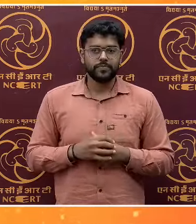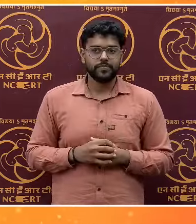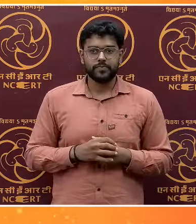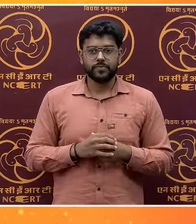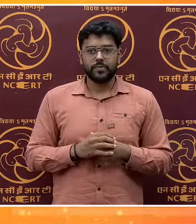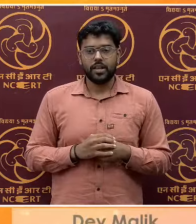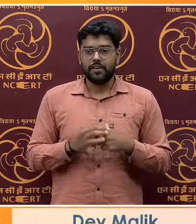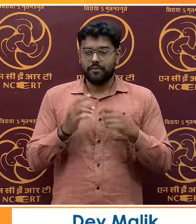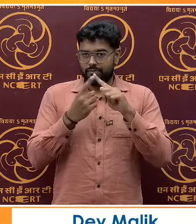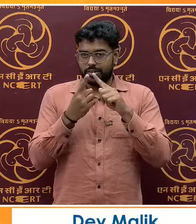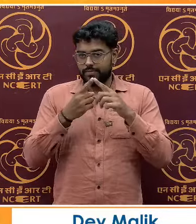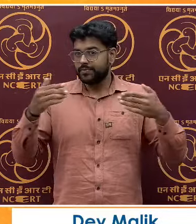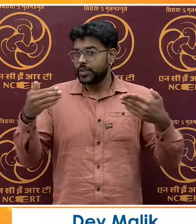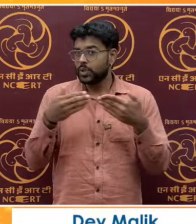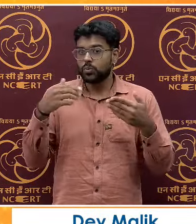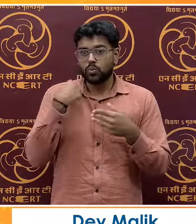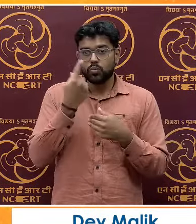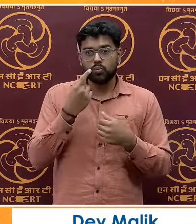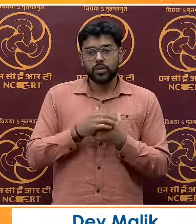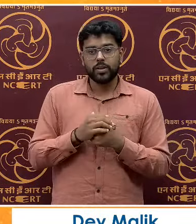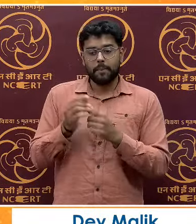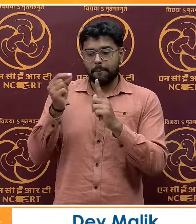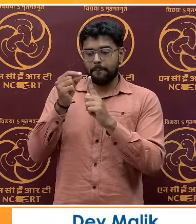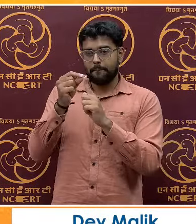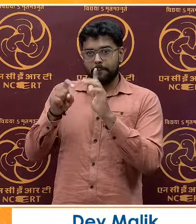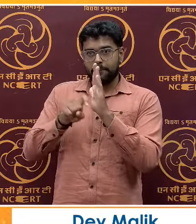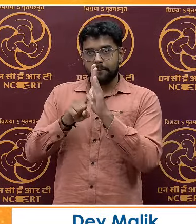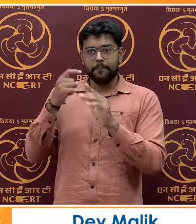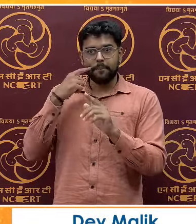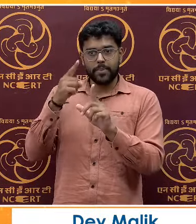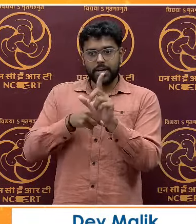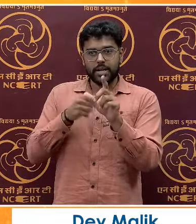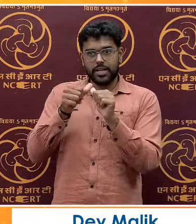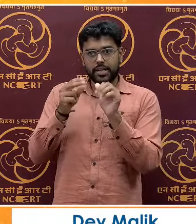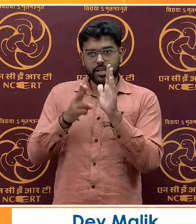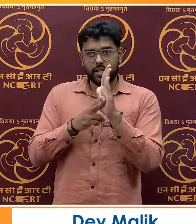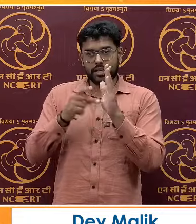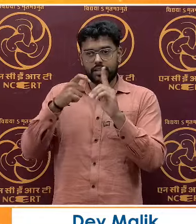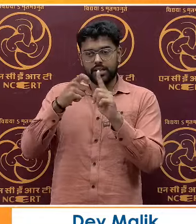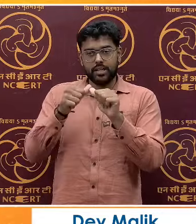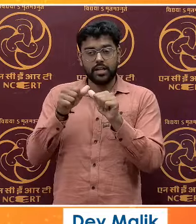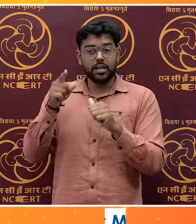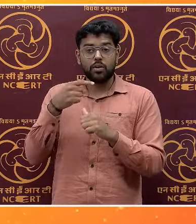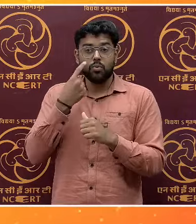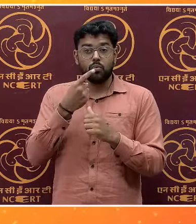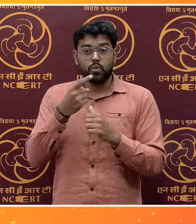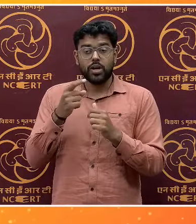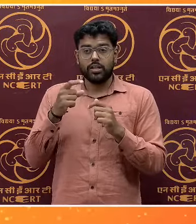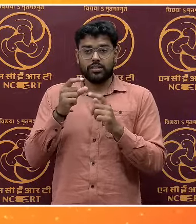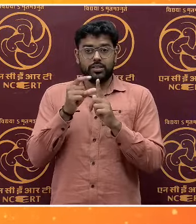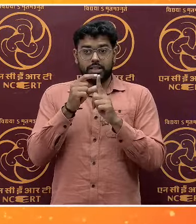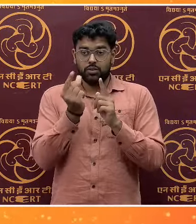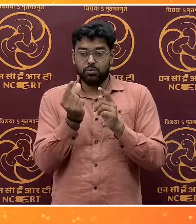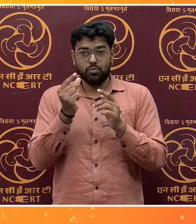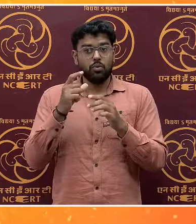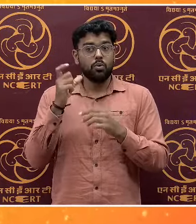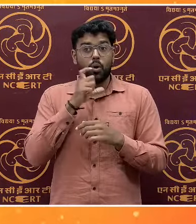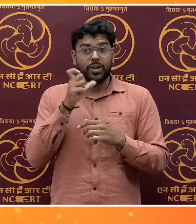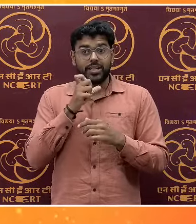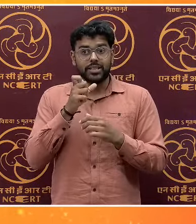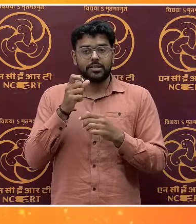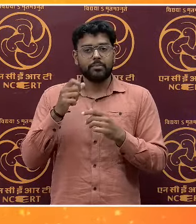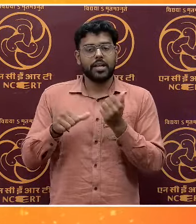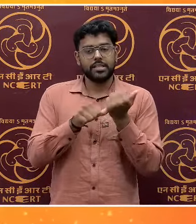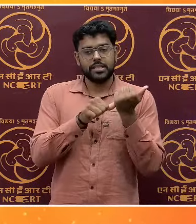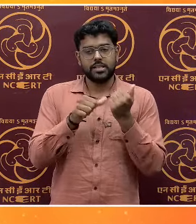So, first of all, let's welcome Miss Priyanka. She is Assistant Professor English from Satyavati College, University of Delhi.